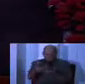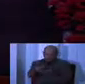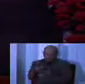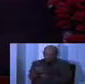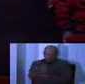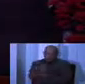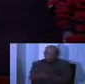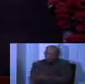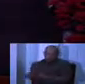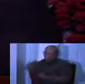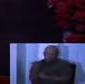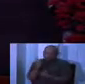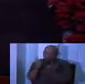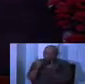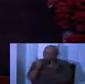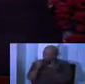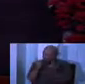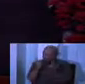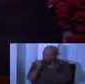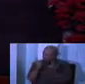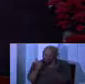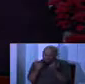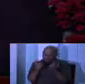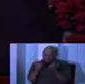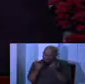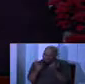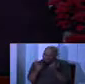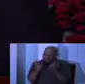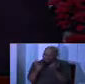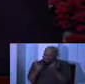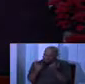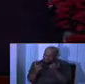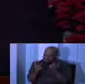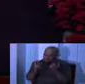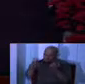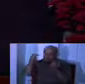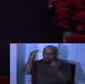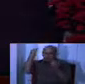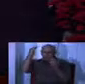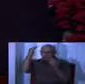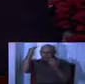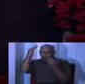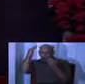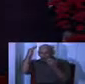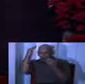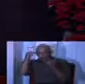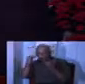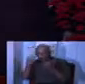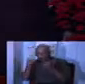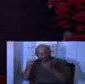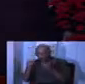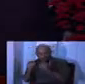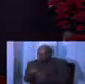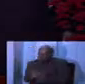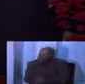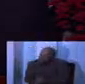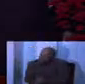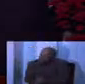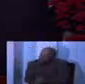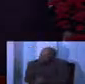morning. I do hope I'm on commission this evening. I seem to be advertising a